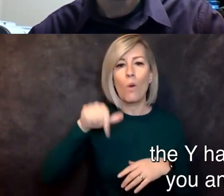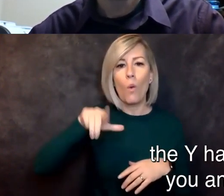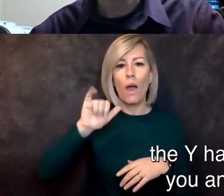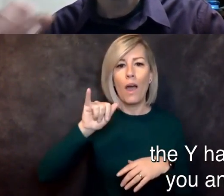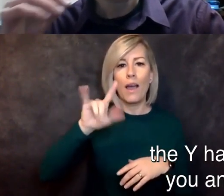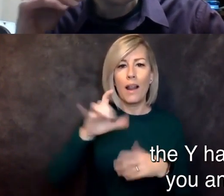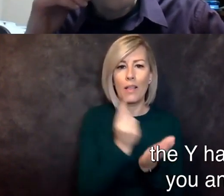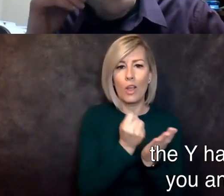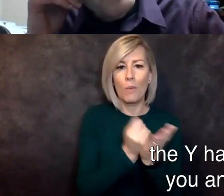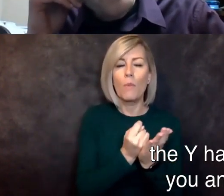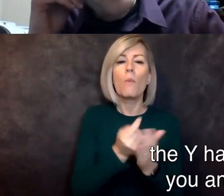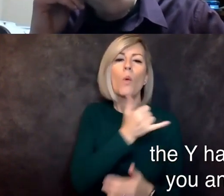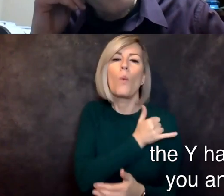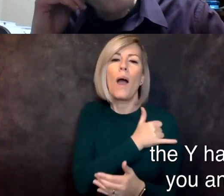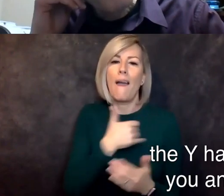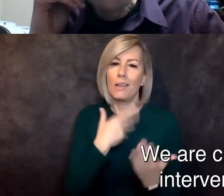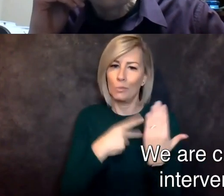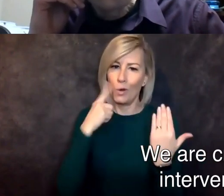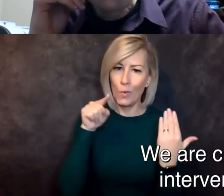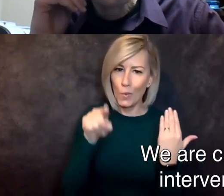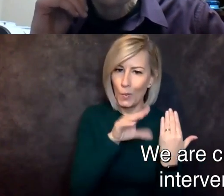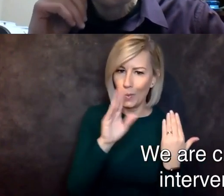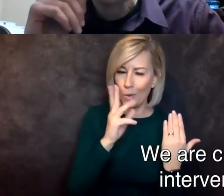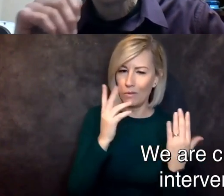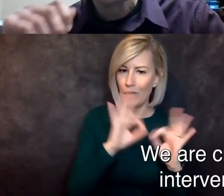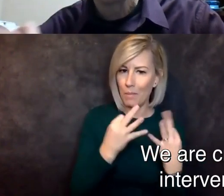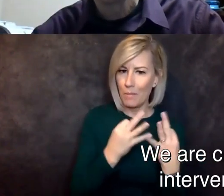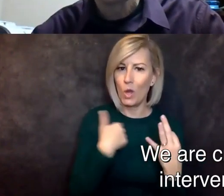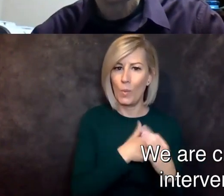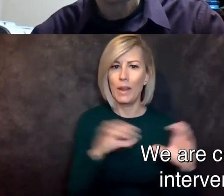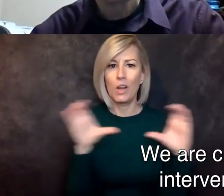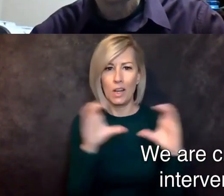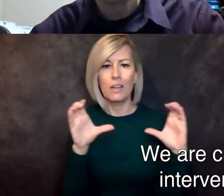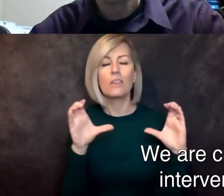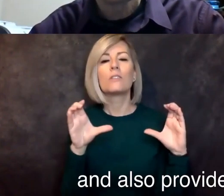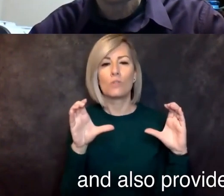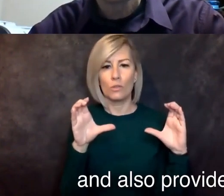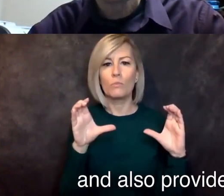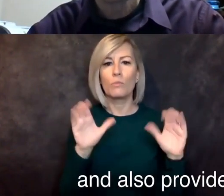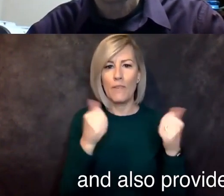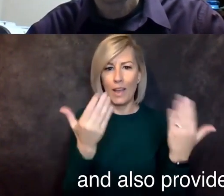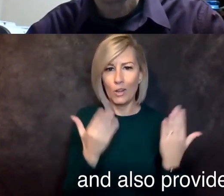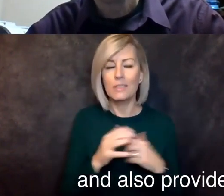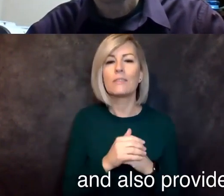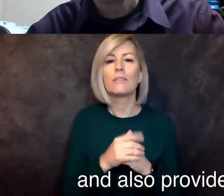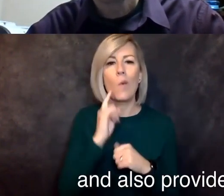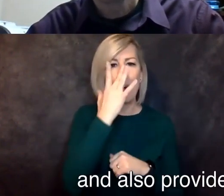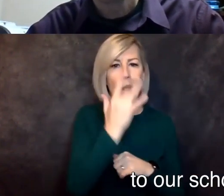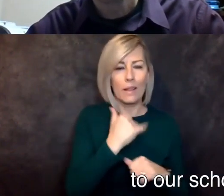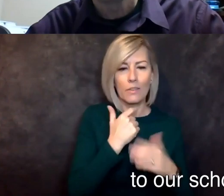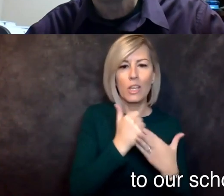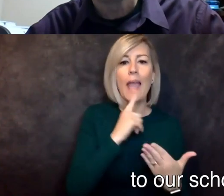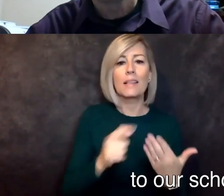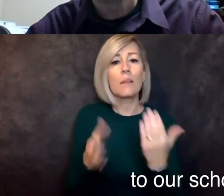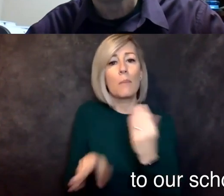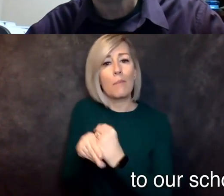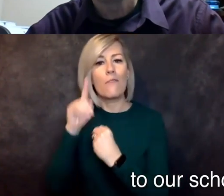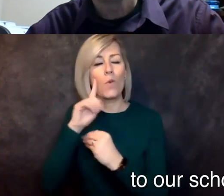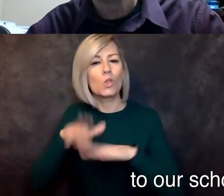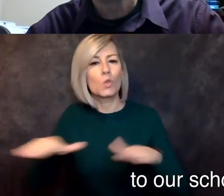the Y has a program for you and your family. We are credentialed early intervention providers and also provide supplemental services to our school-aged